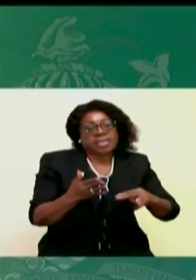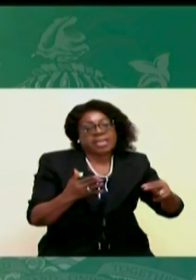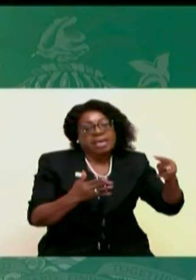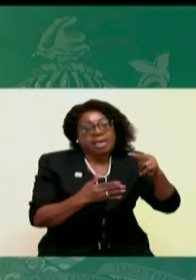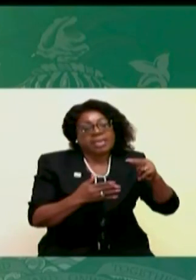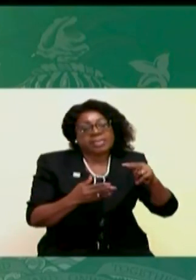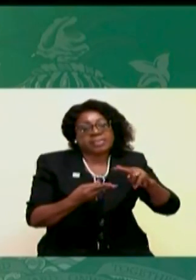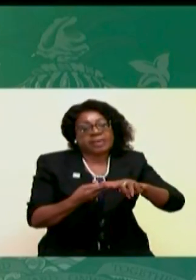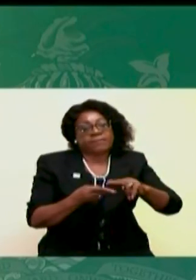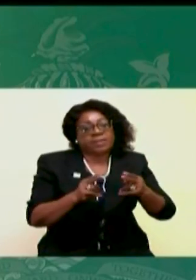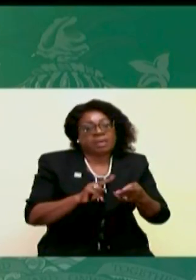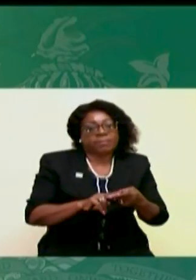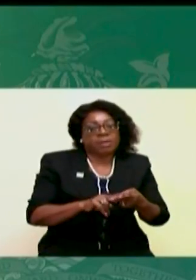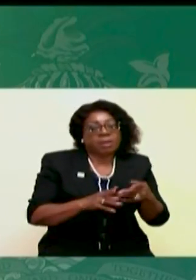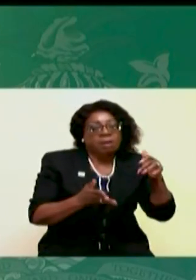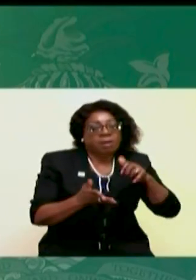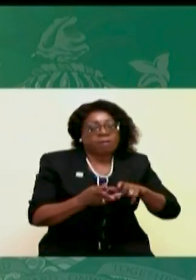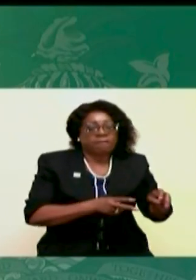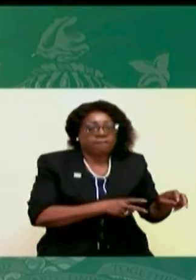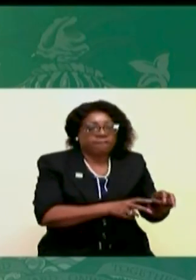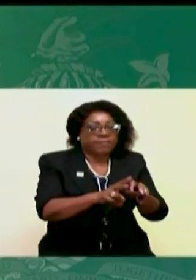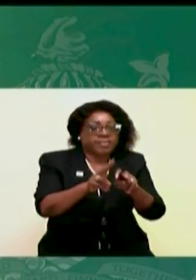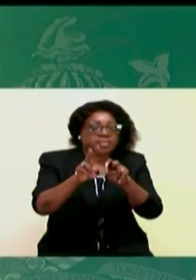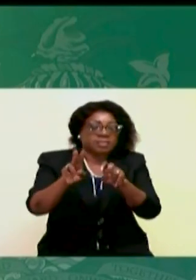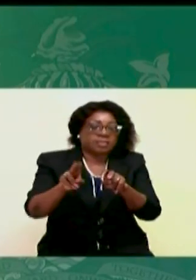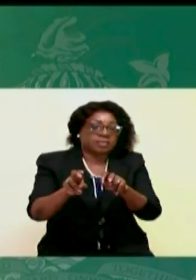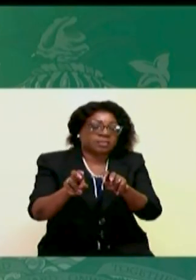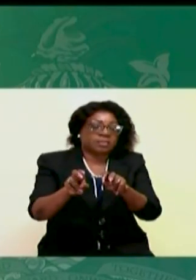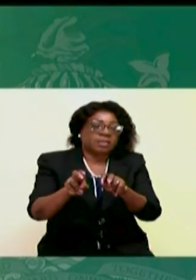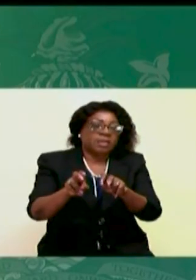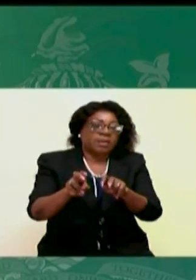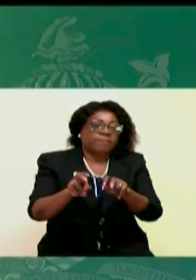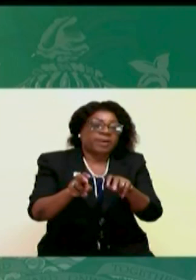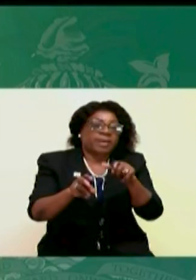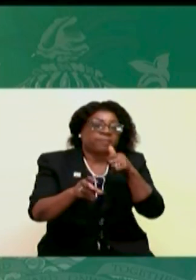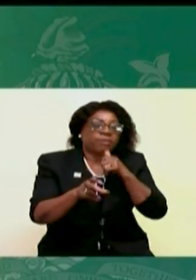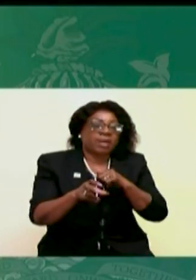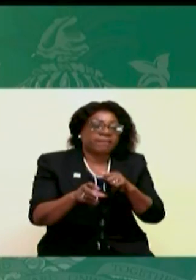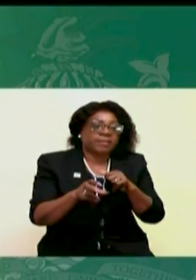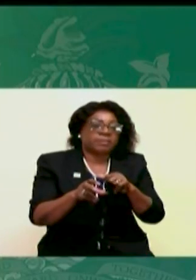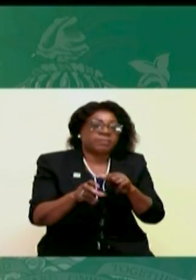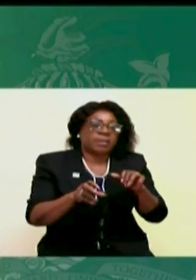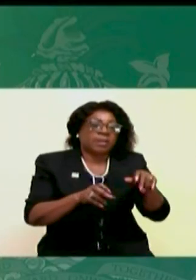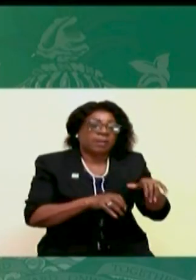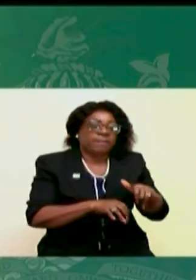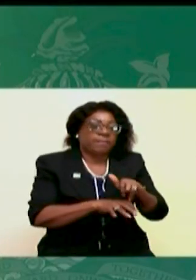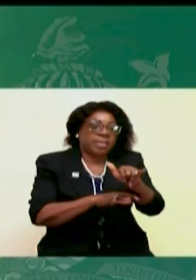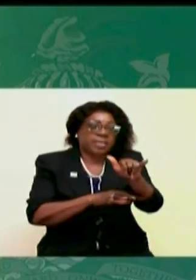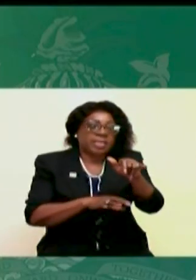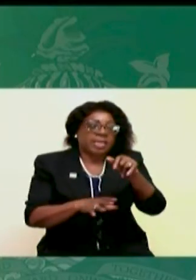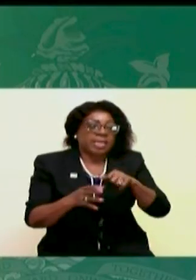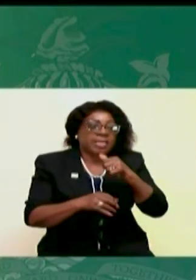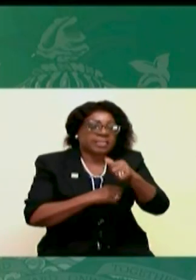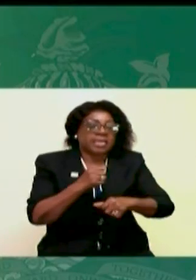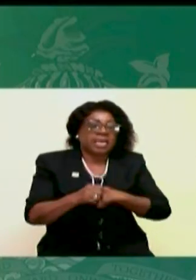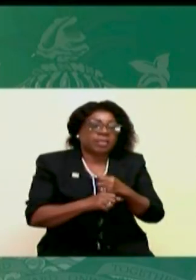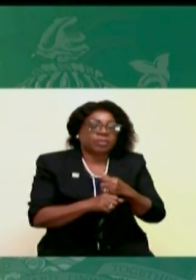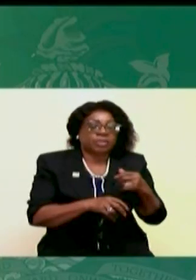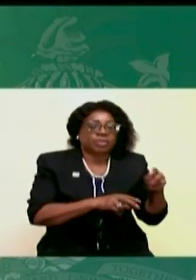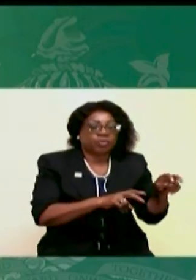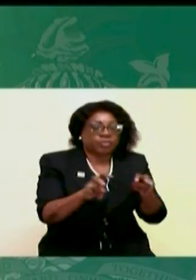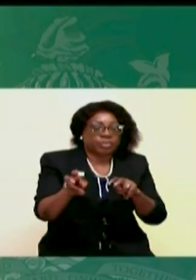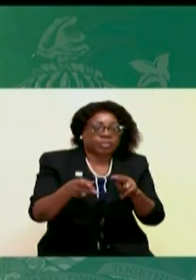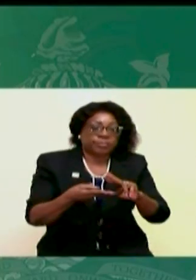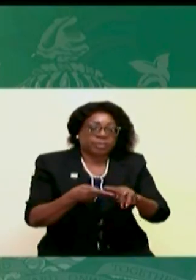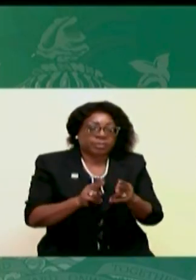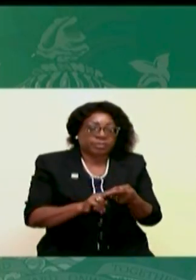number of air arrivals via commercial or private planes. In its annual tourism statistics,